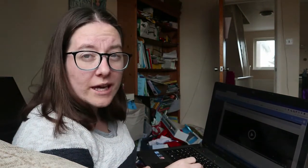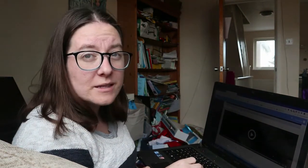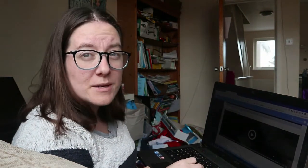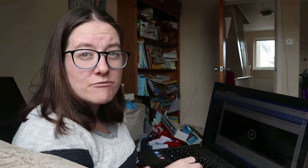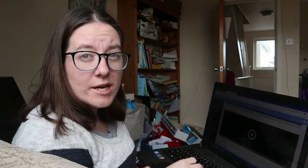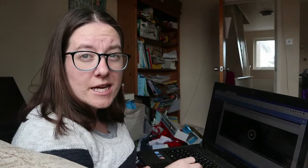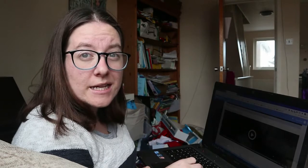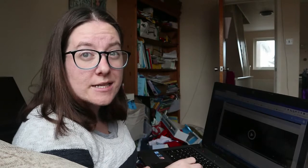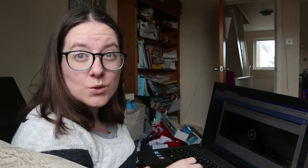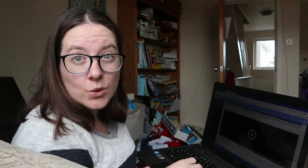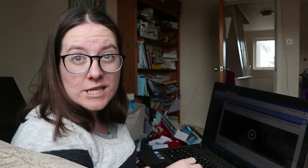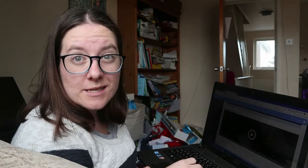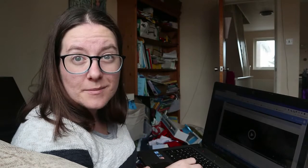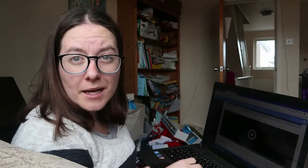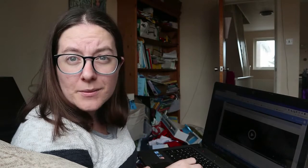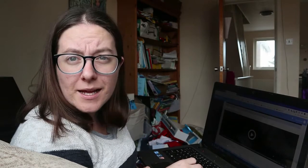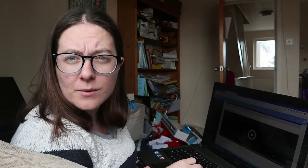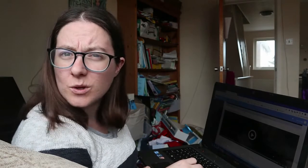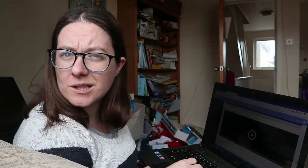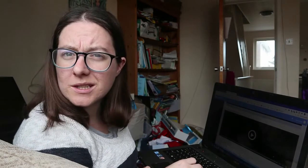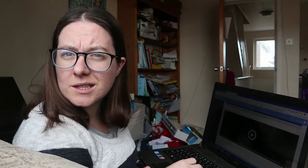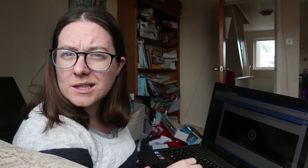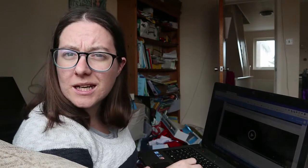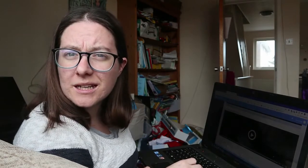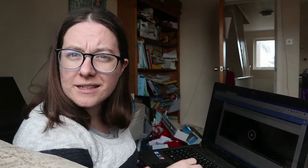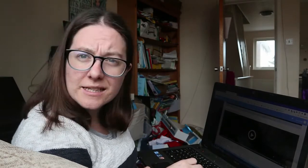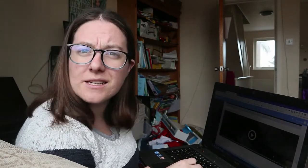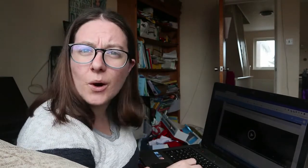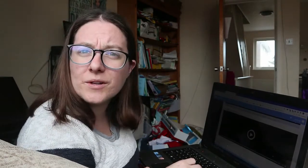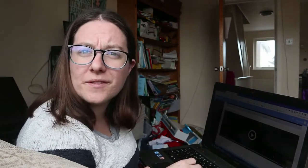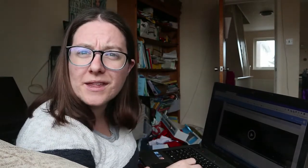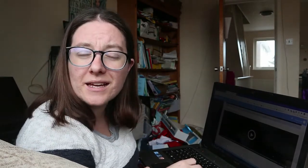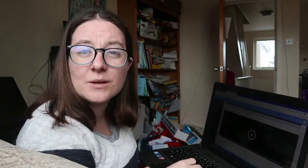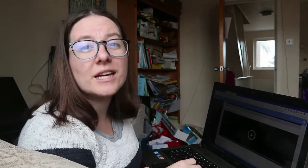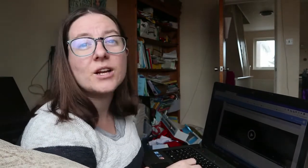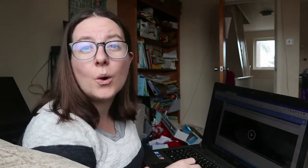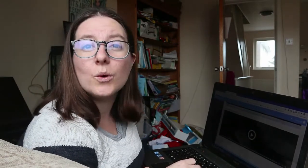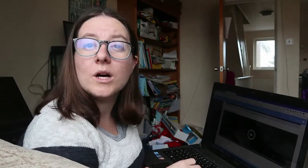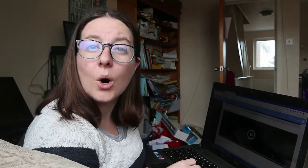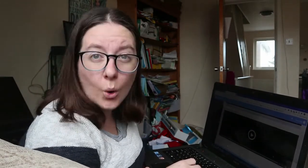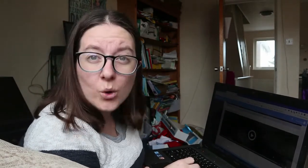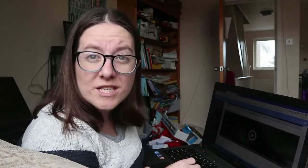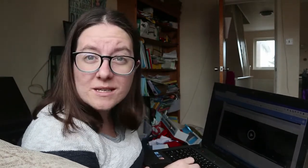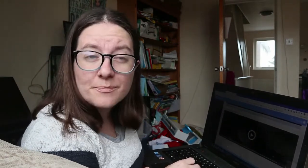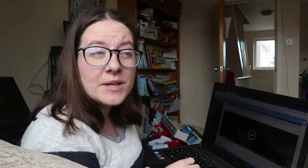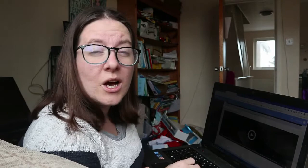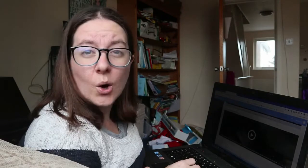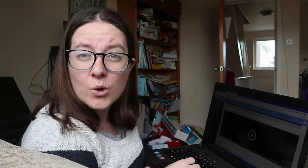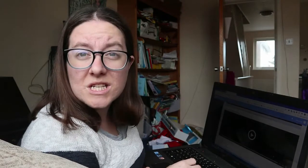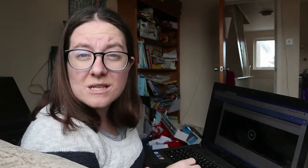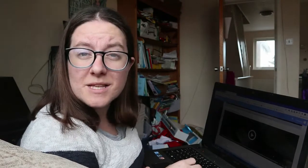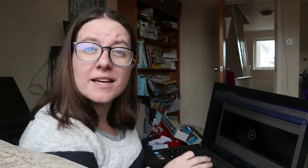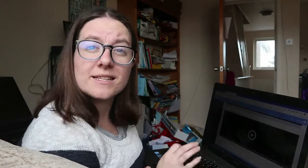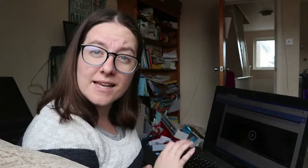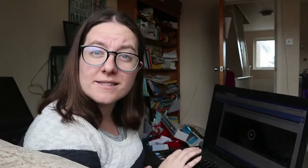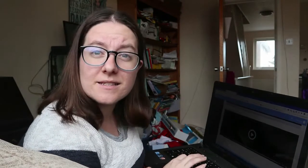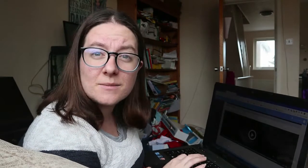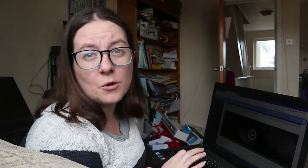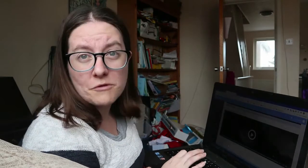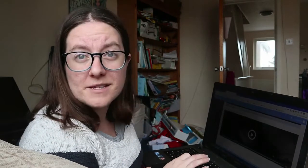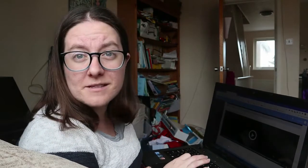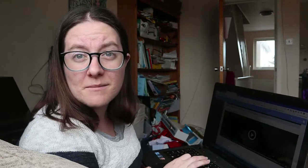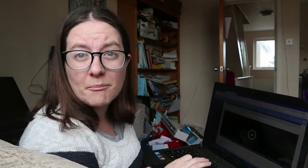I thought I had misread it and it said autism, and I was like, what? That's a whole different thing, and I was like, oh, audism. Audism is like